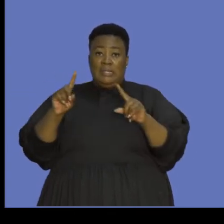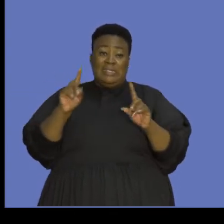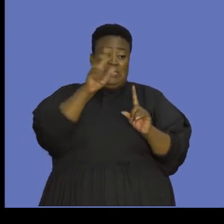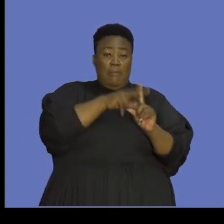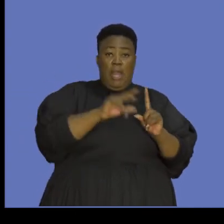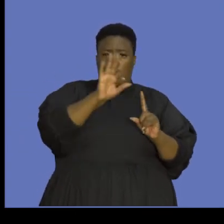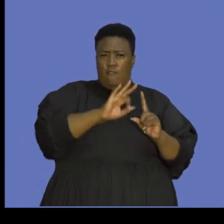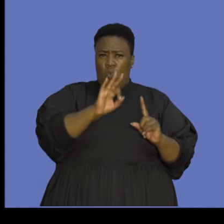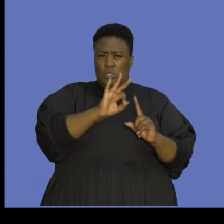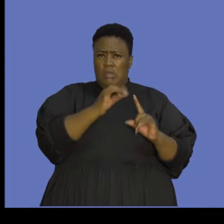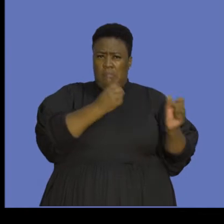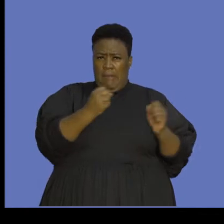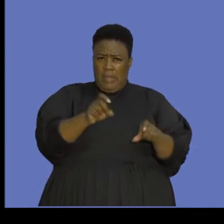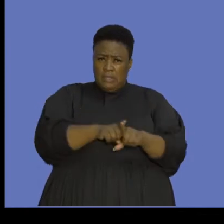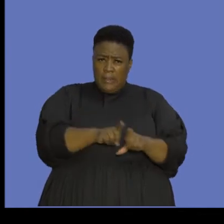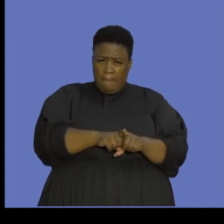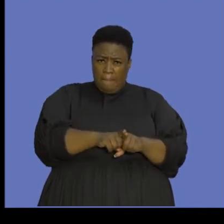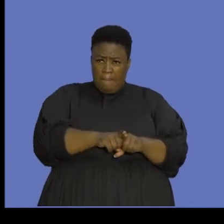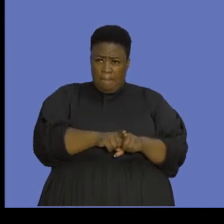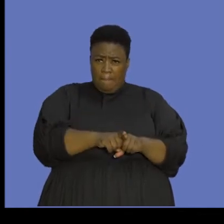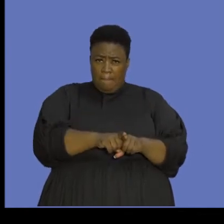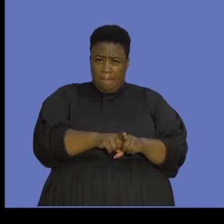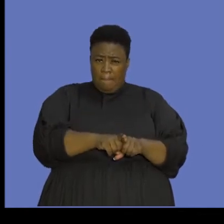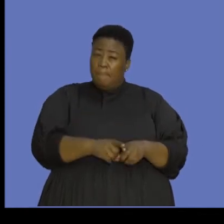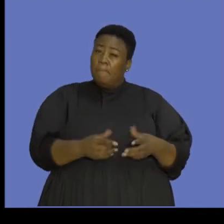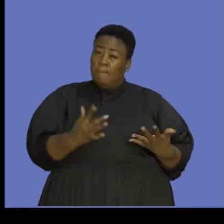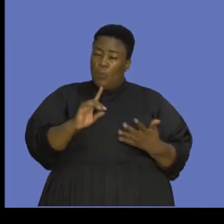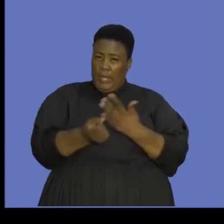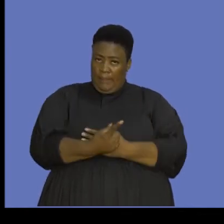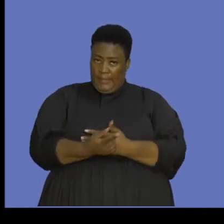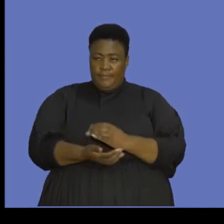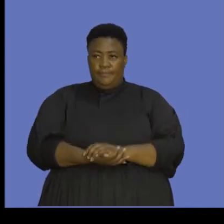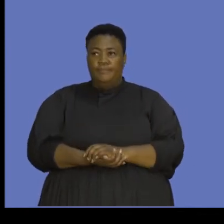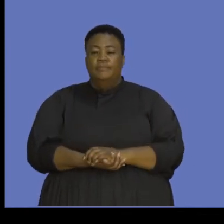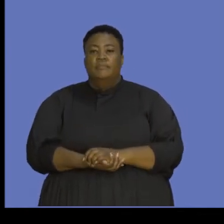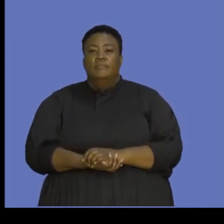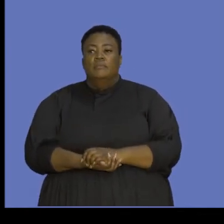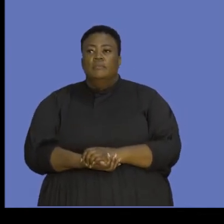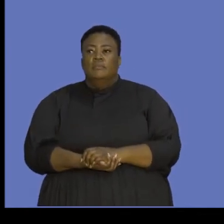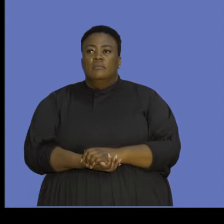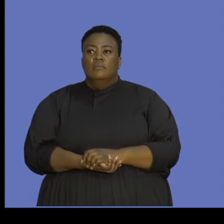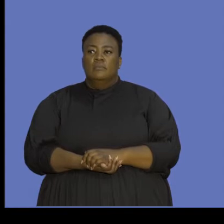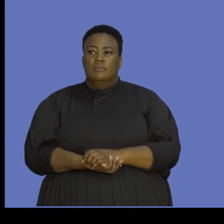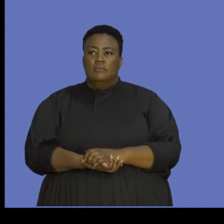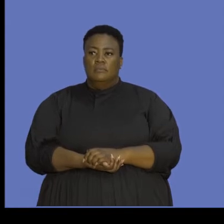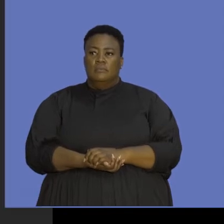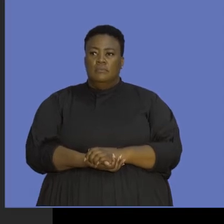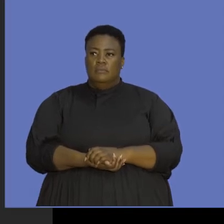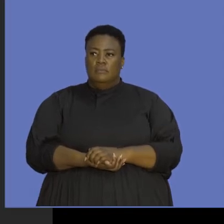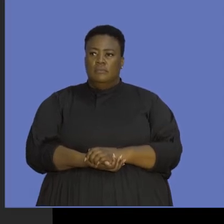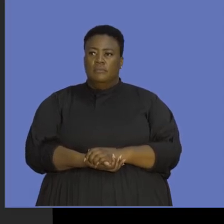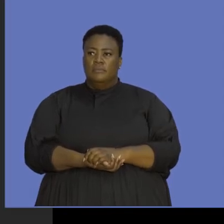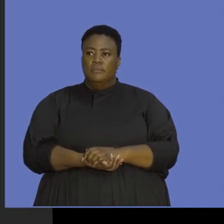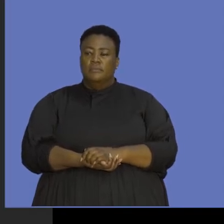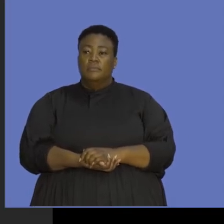the applied force constant? Okay, so that's where we're going to now. All right, so let's go back to our